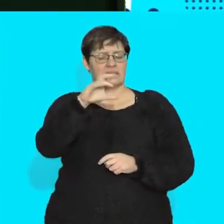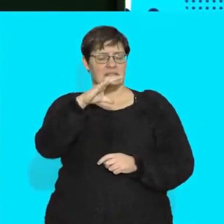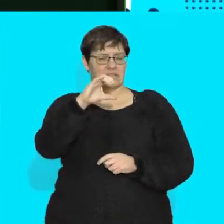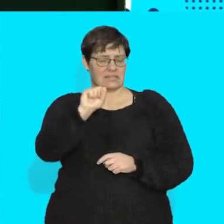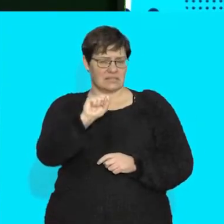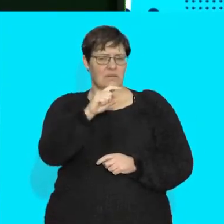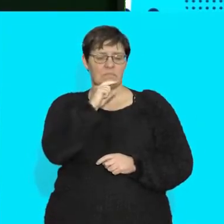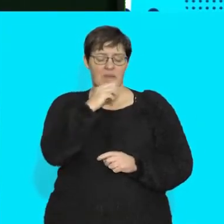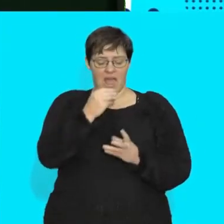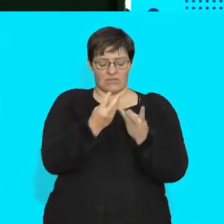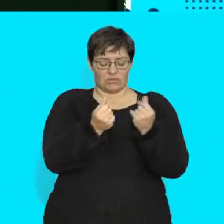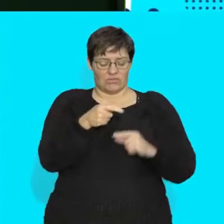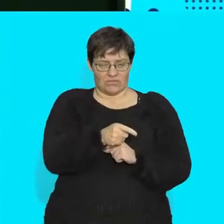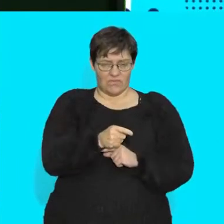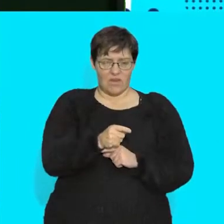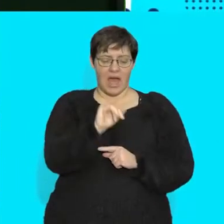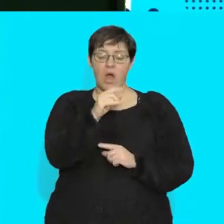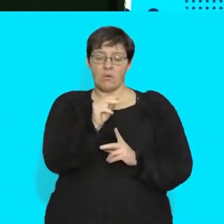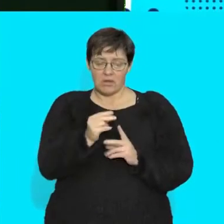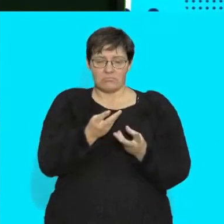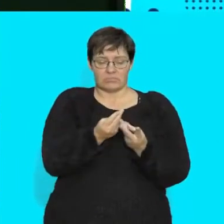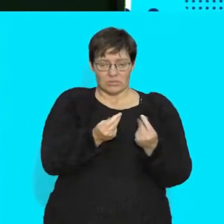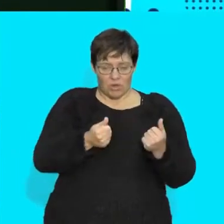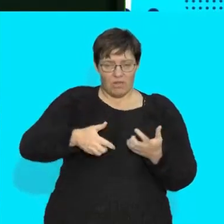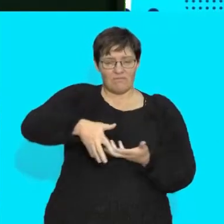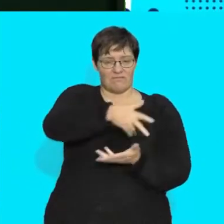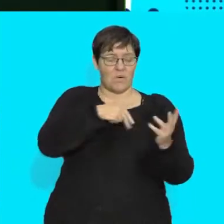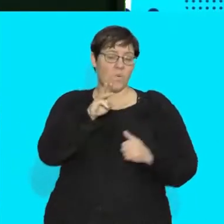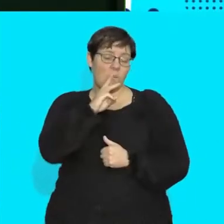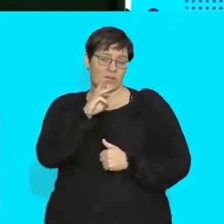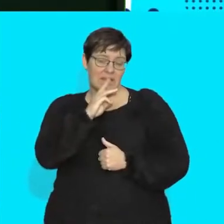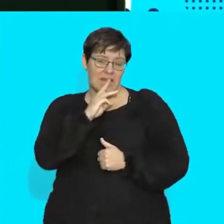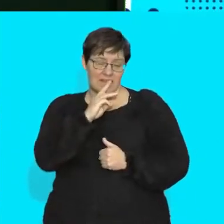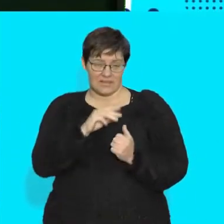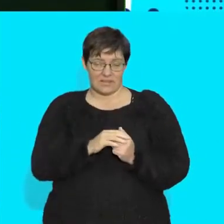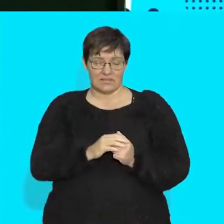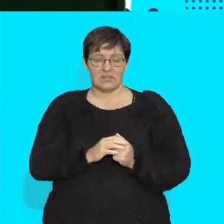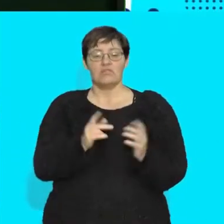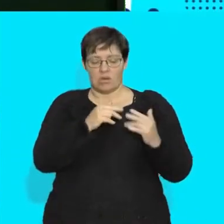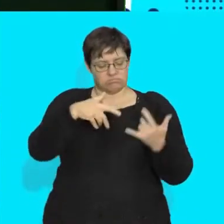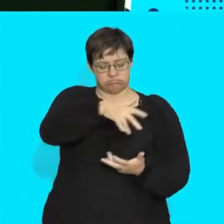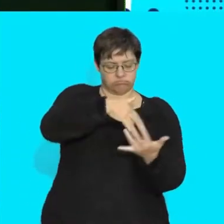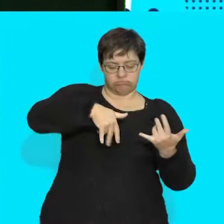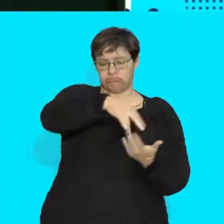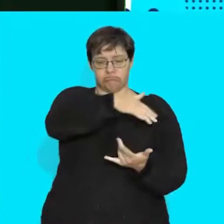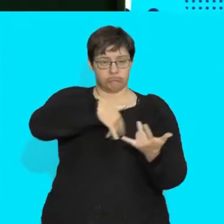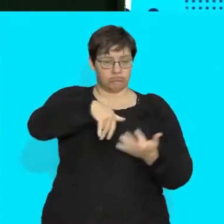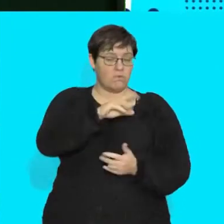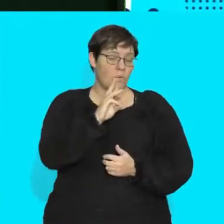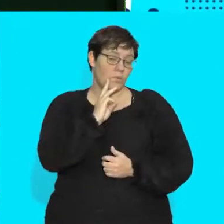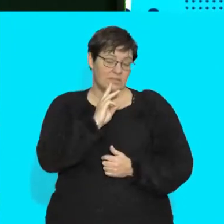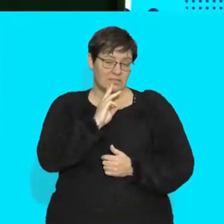copper chloride. The ions have dissolved and they've dissociated. So we've got them running around in the